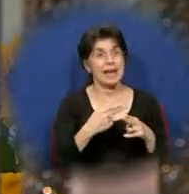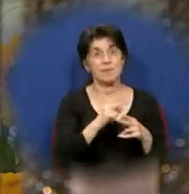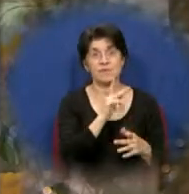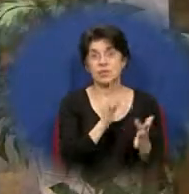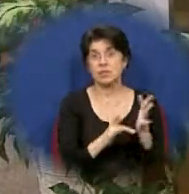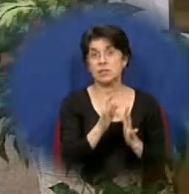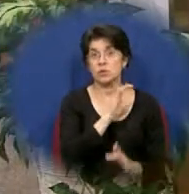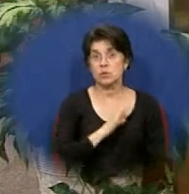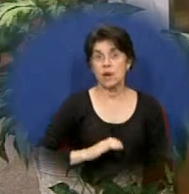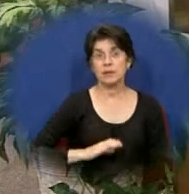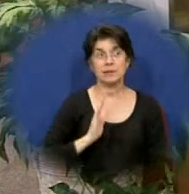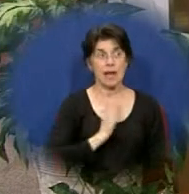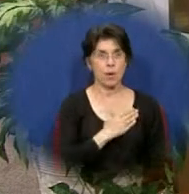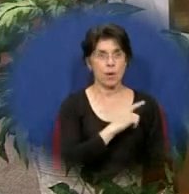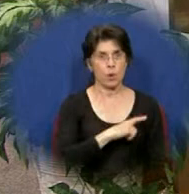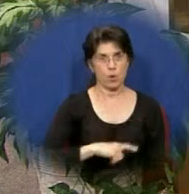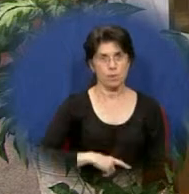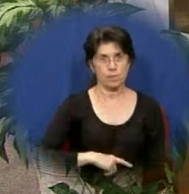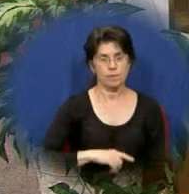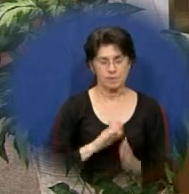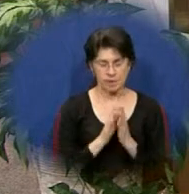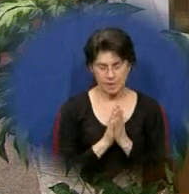Amen.